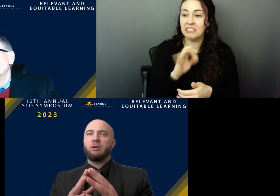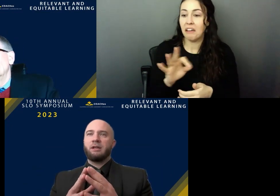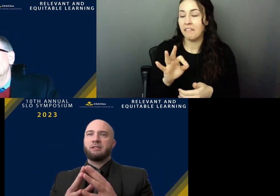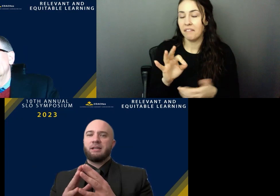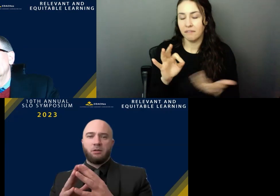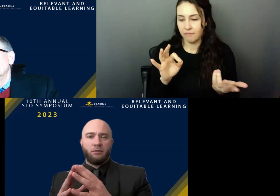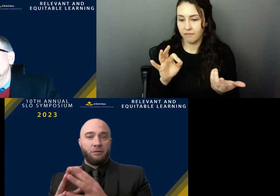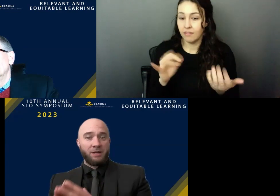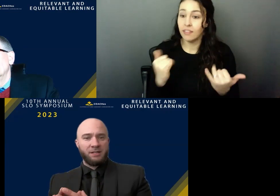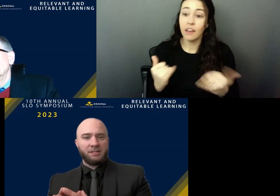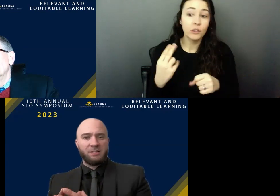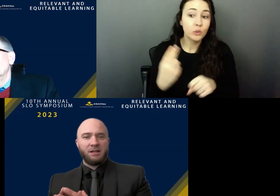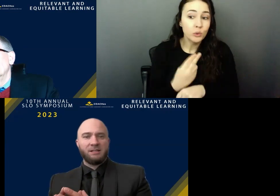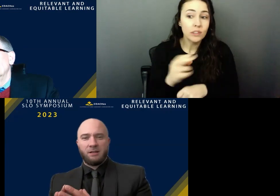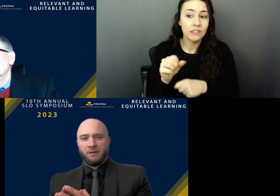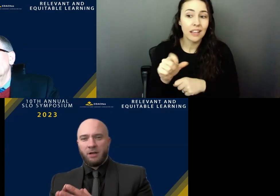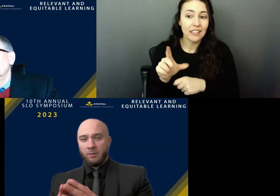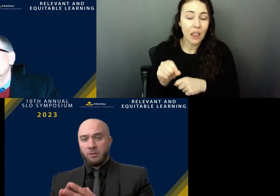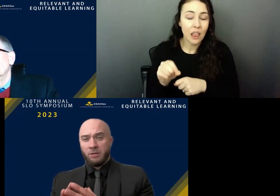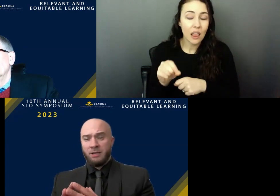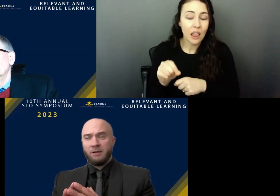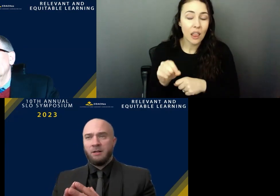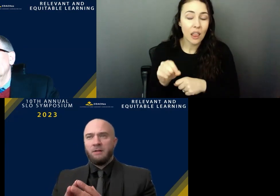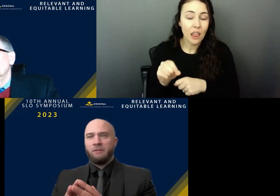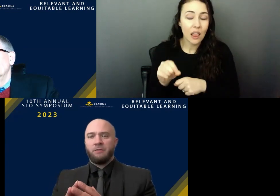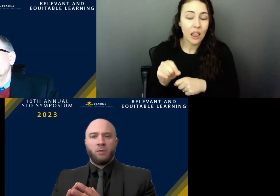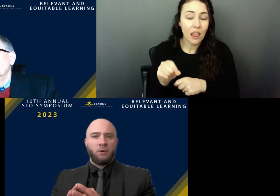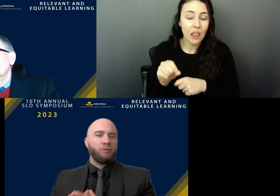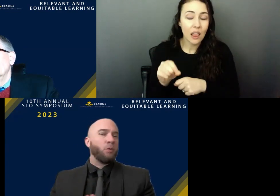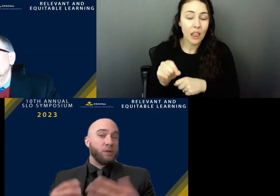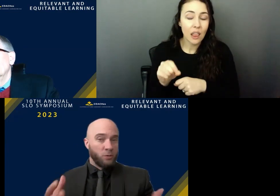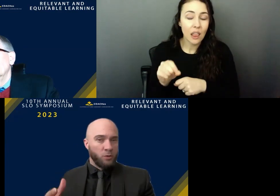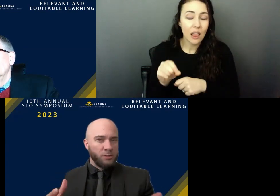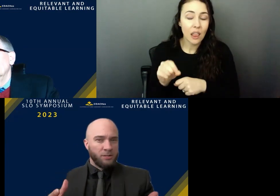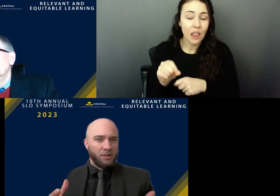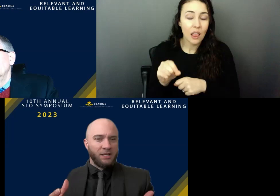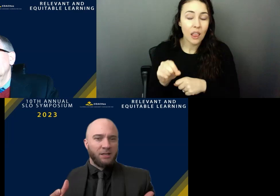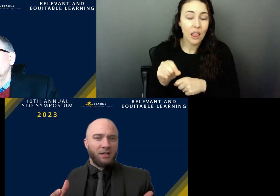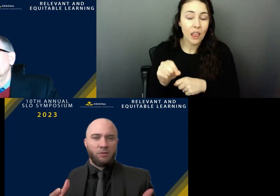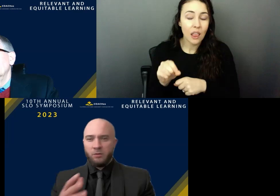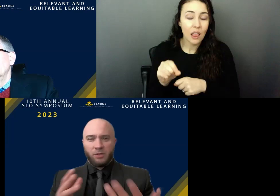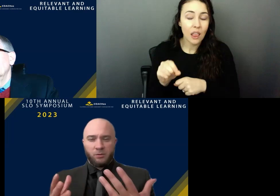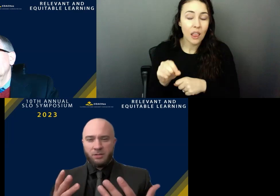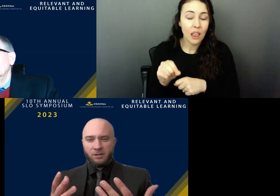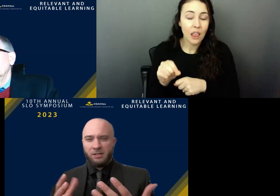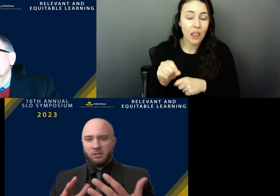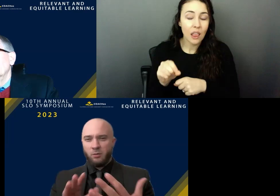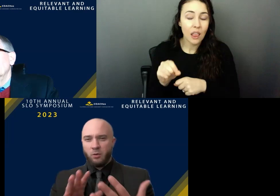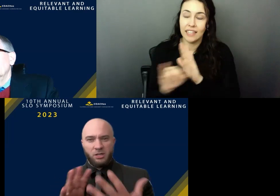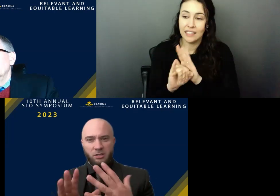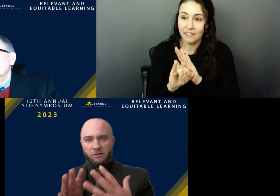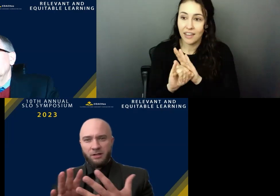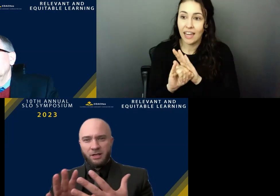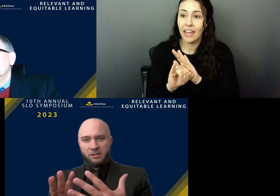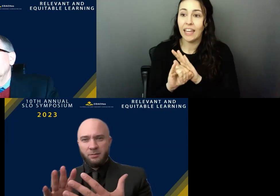Now, utilizing SLO findings to identify opportunity for resources and the like, and I don't do resource allocation, do